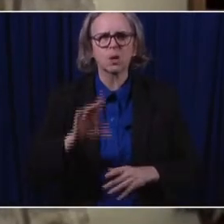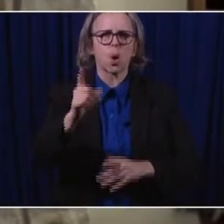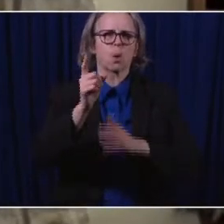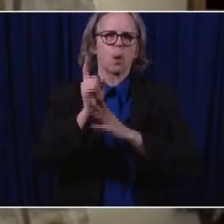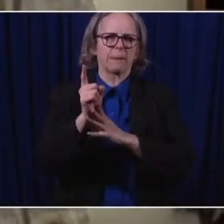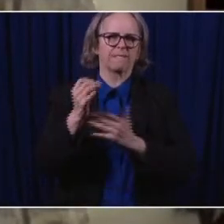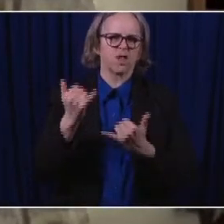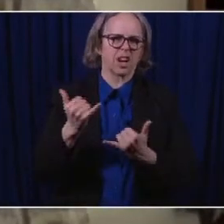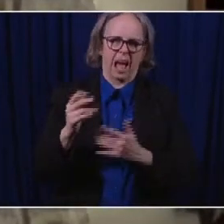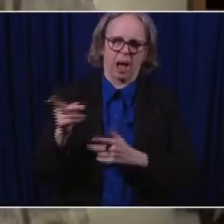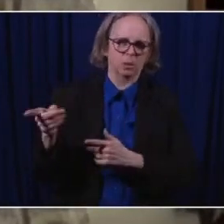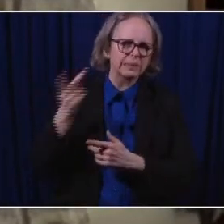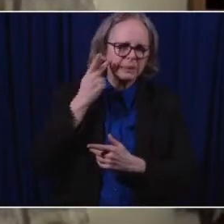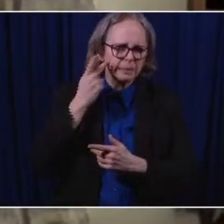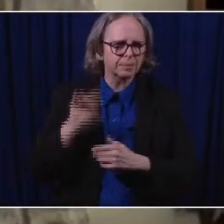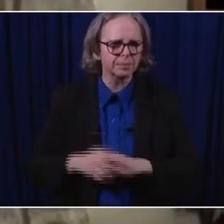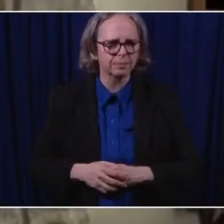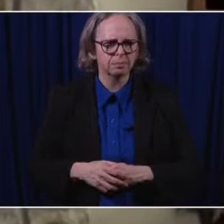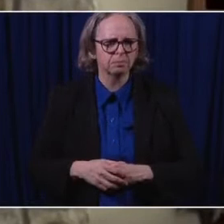because she's working on it.